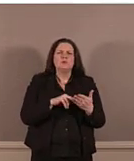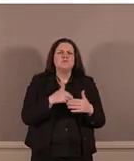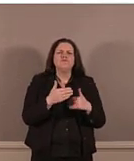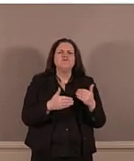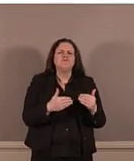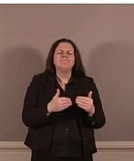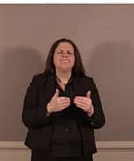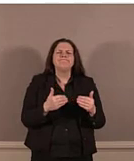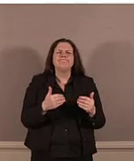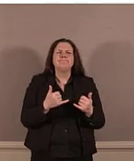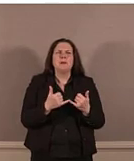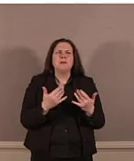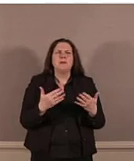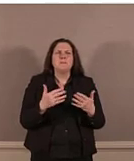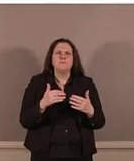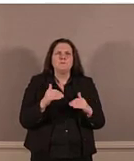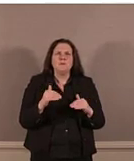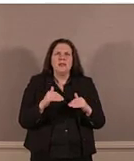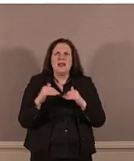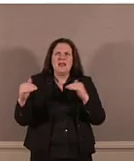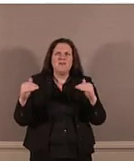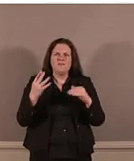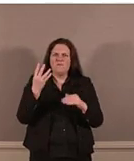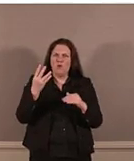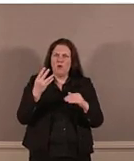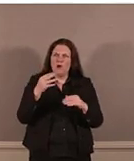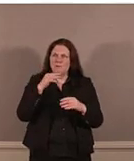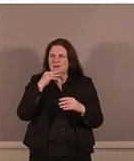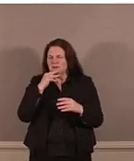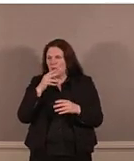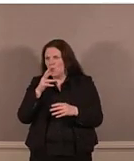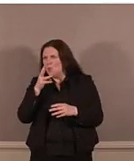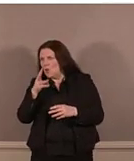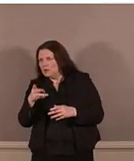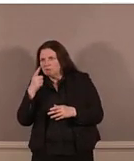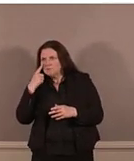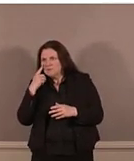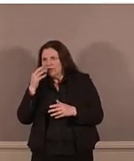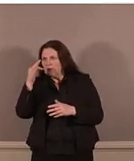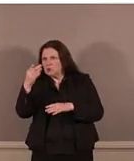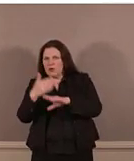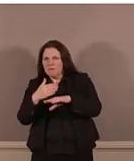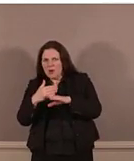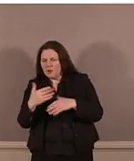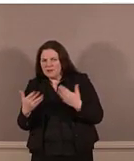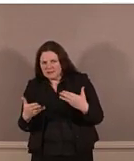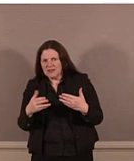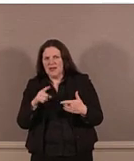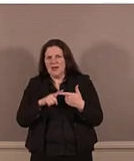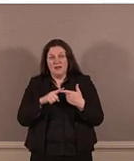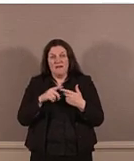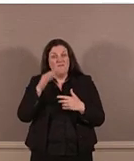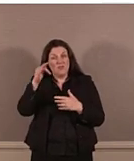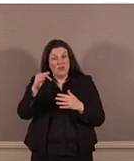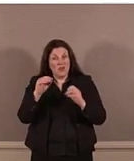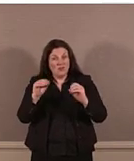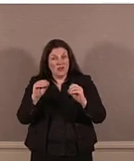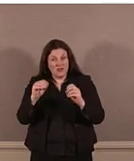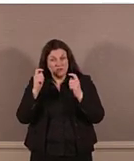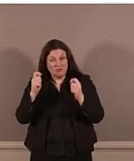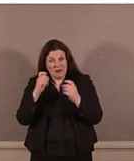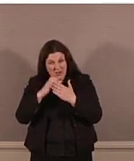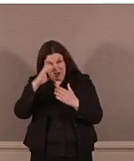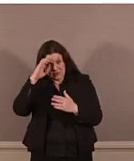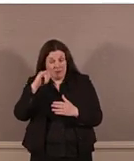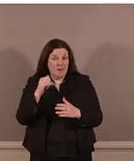perhaps a level 4 employability skills course, maybe in a local further education training college, and then progress maybe to a